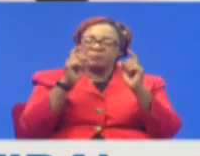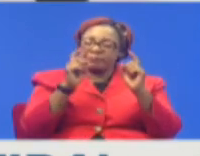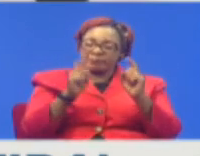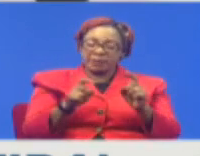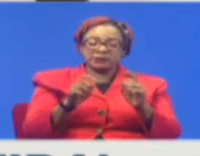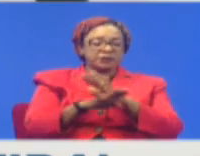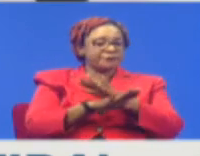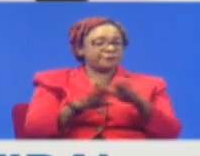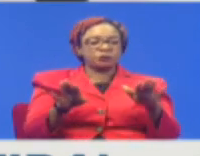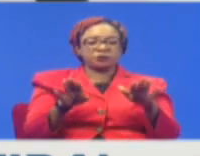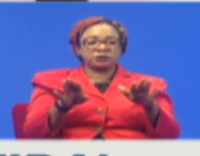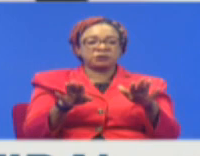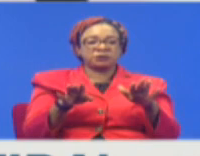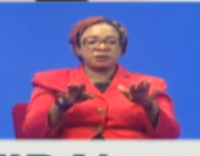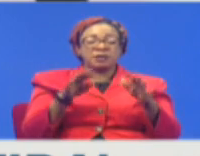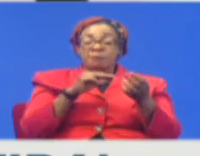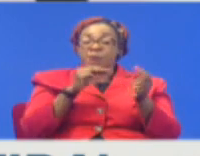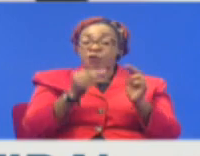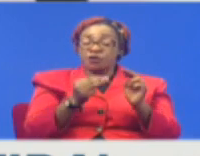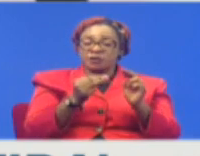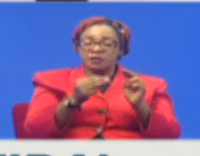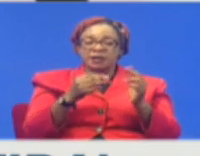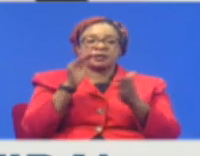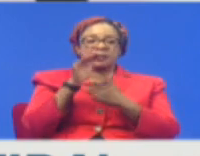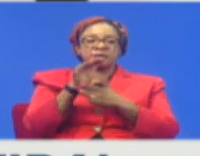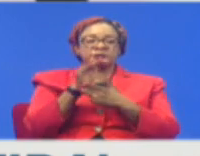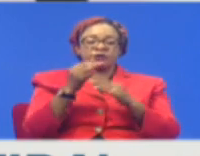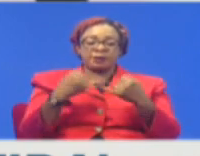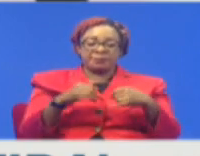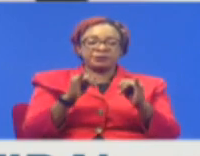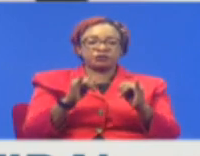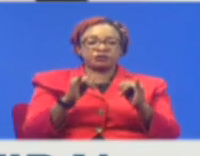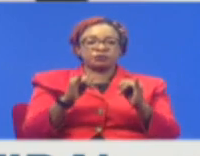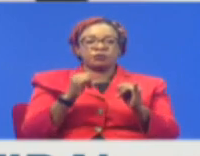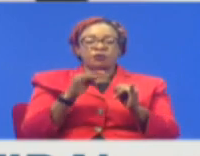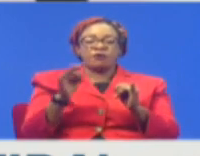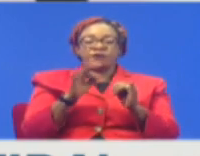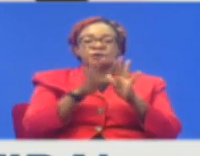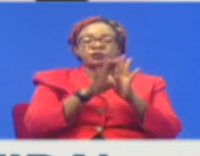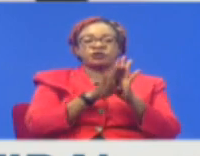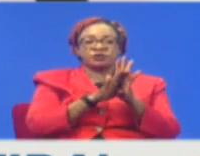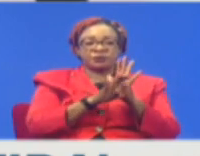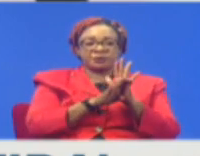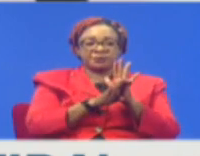refuse this model and call for the implementation of the Constitution 2010.